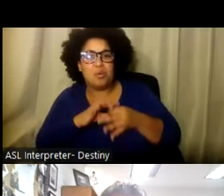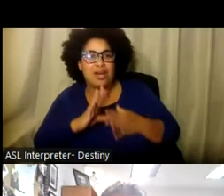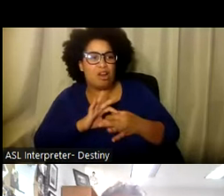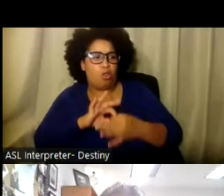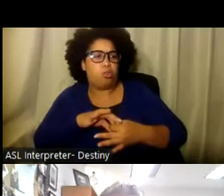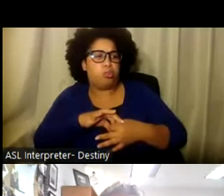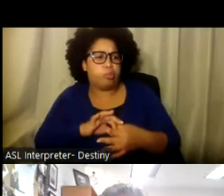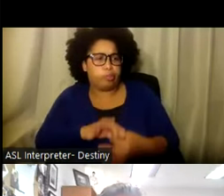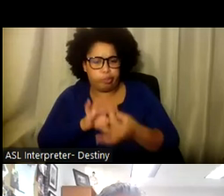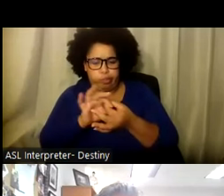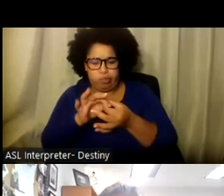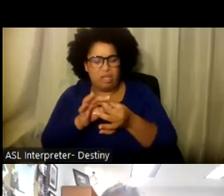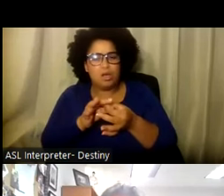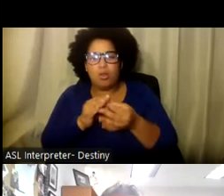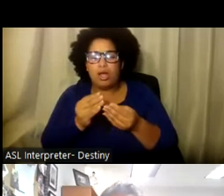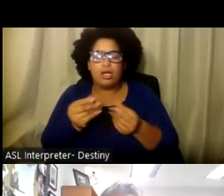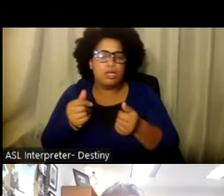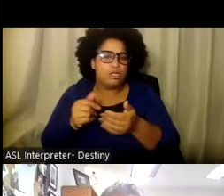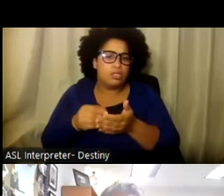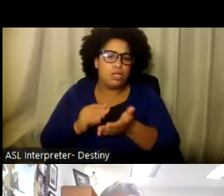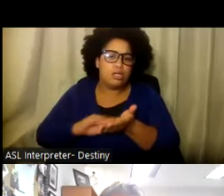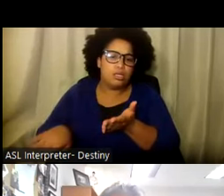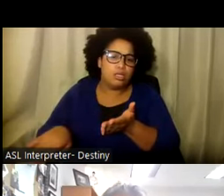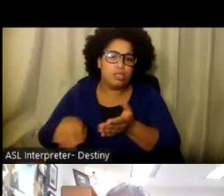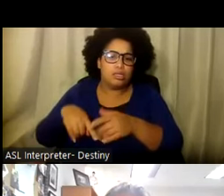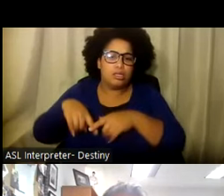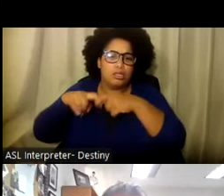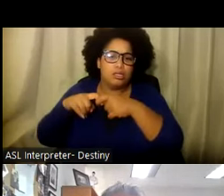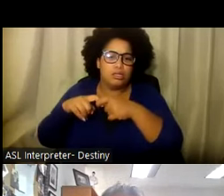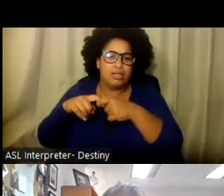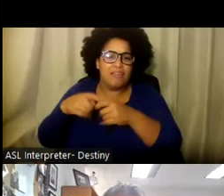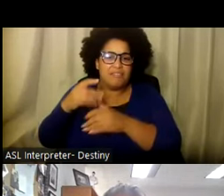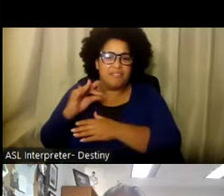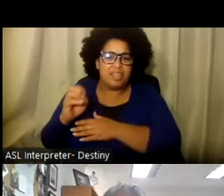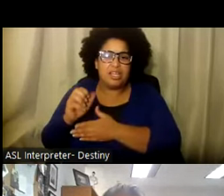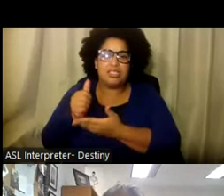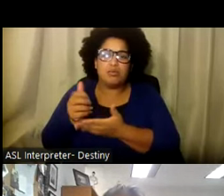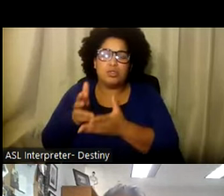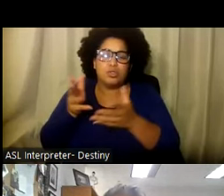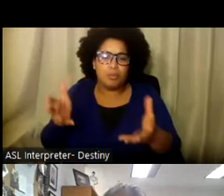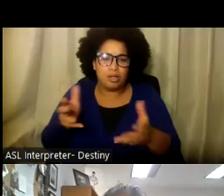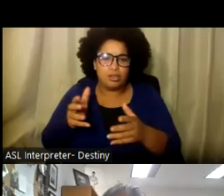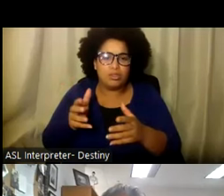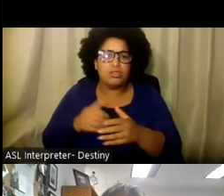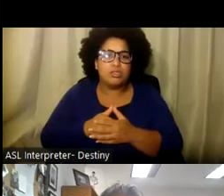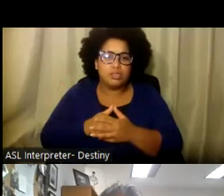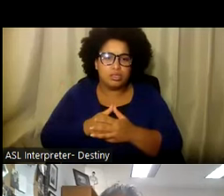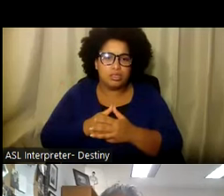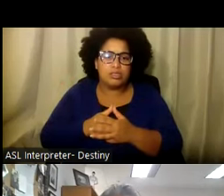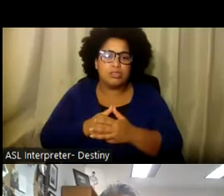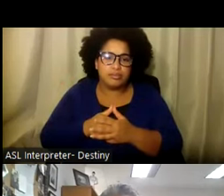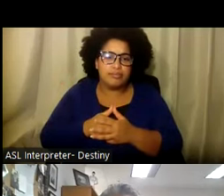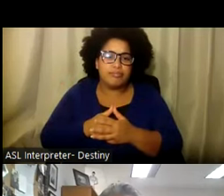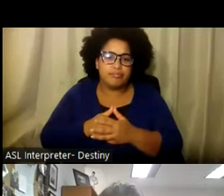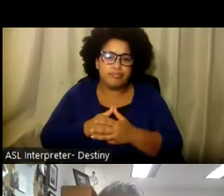And so having that suspended for the amount of time that it has been very helpful, and continuing it has been helpful. And